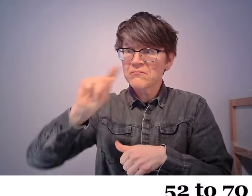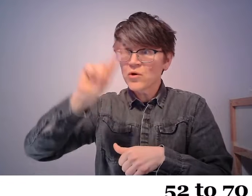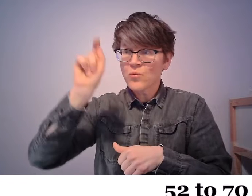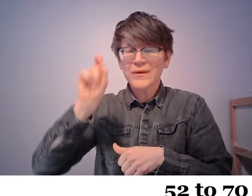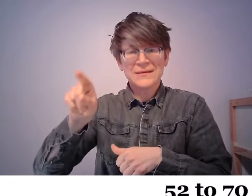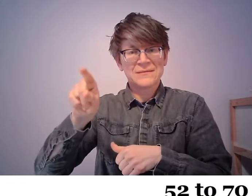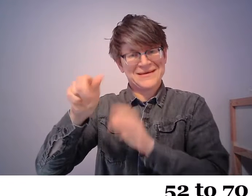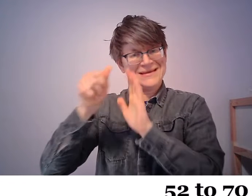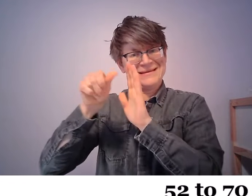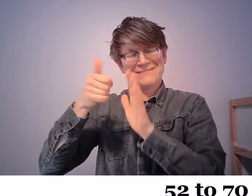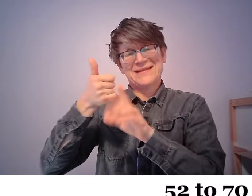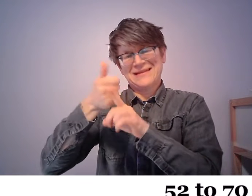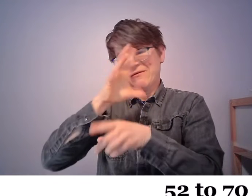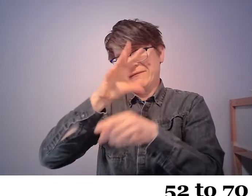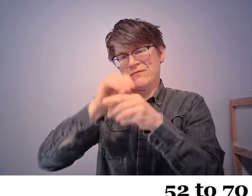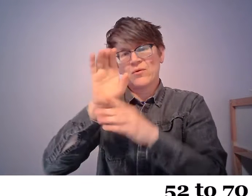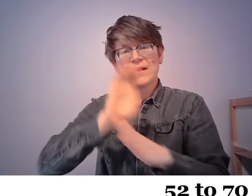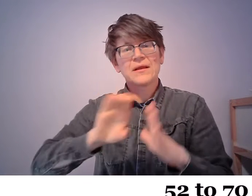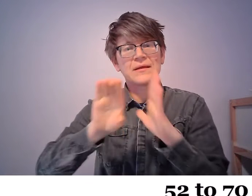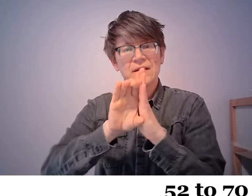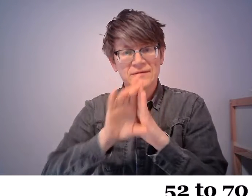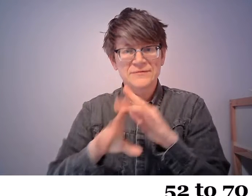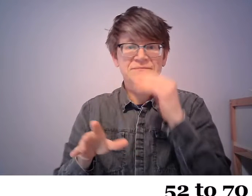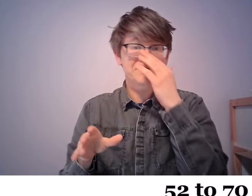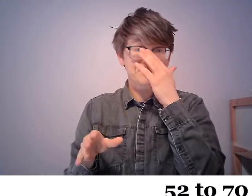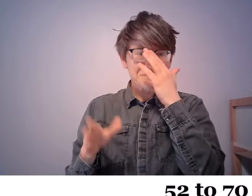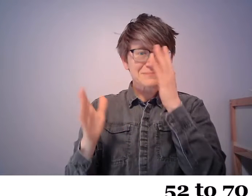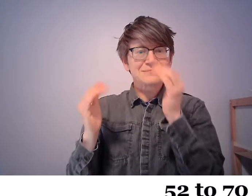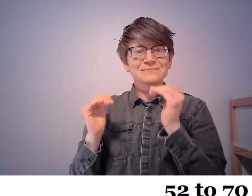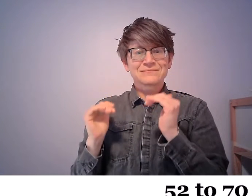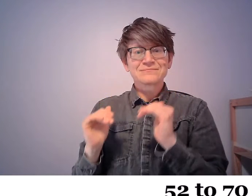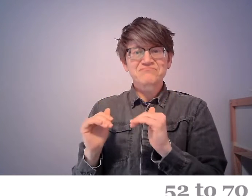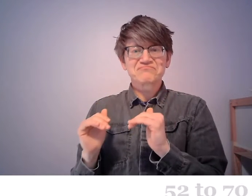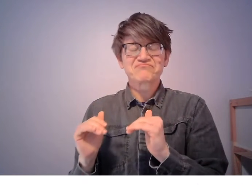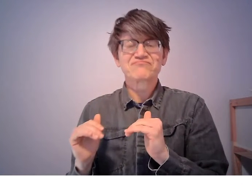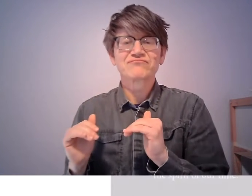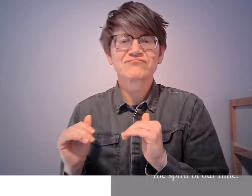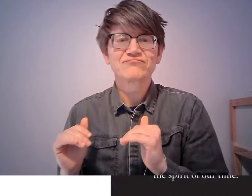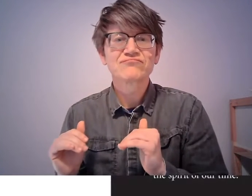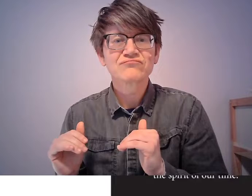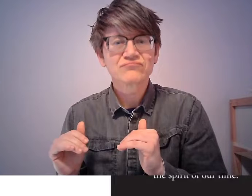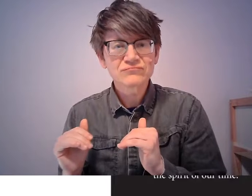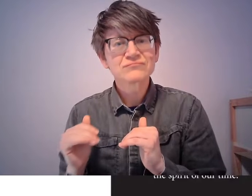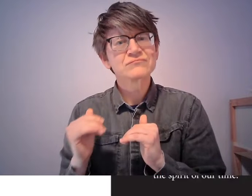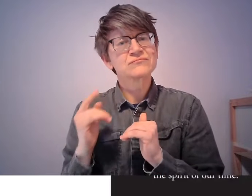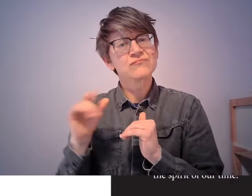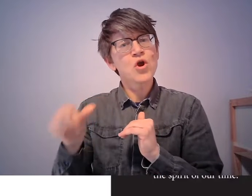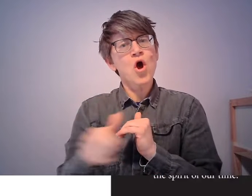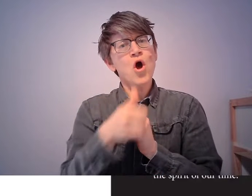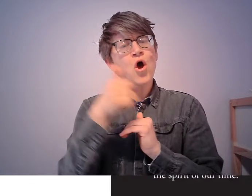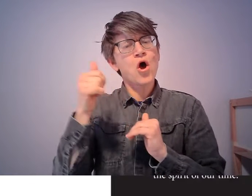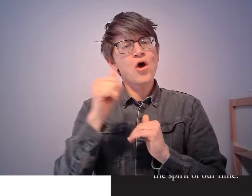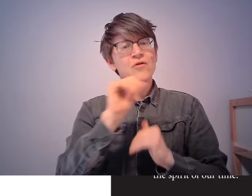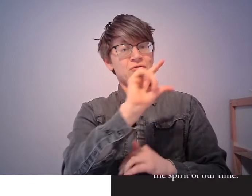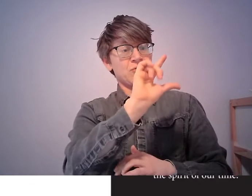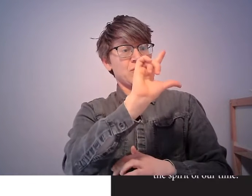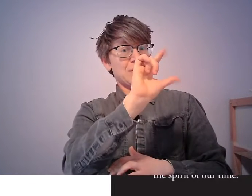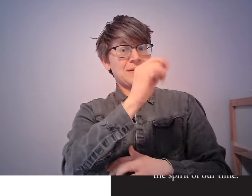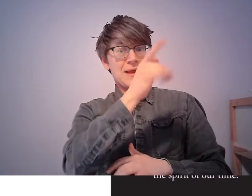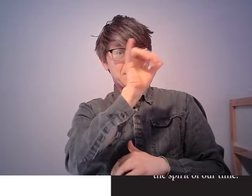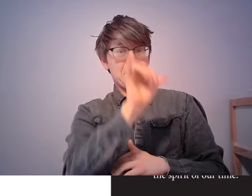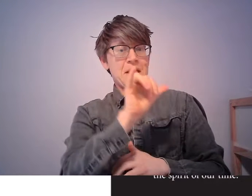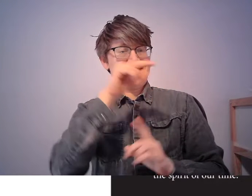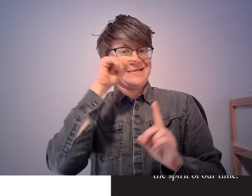per line is 2.5 times the width of the line in picas. One extra legibility factor is